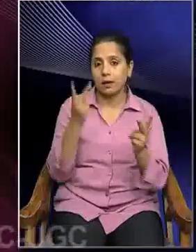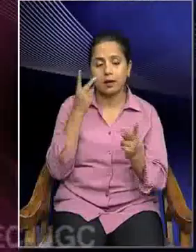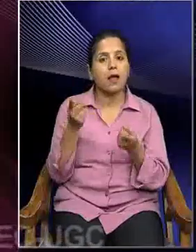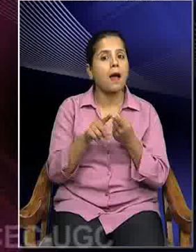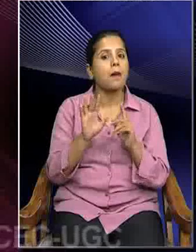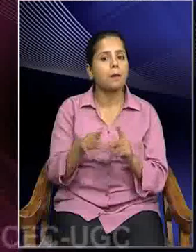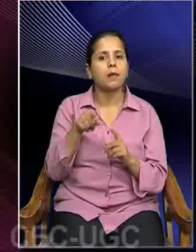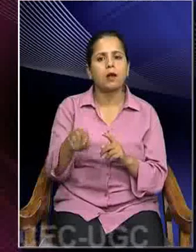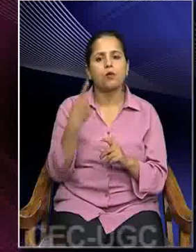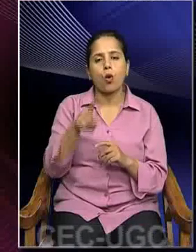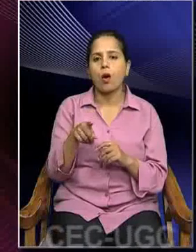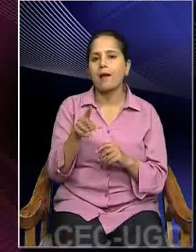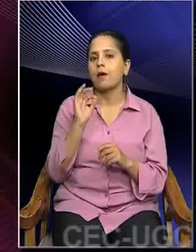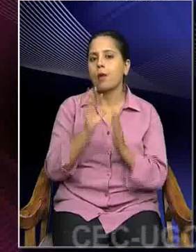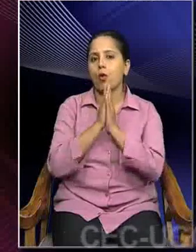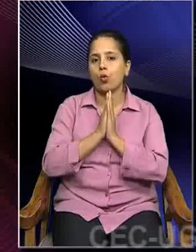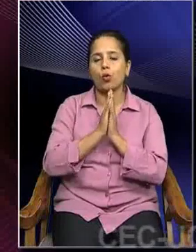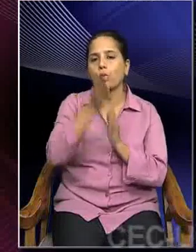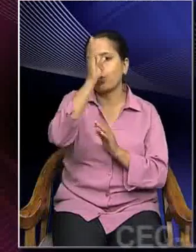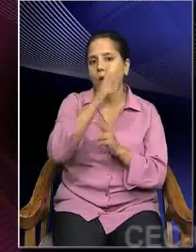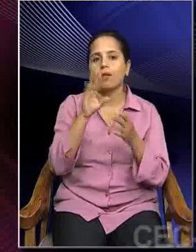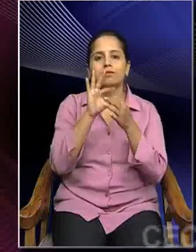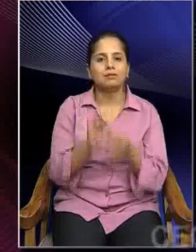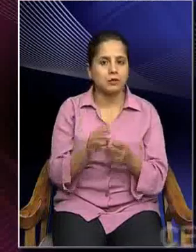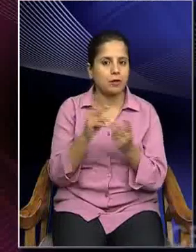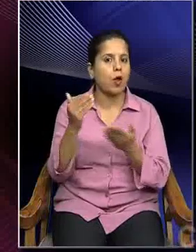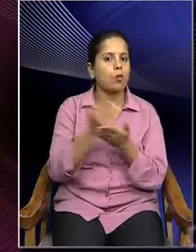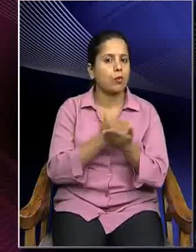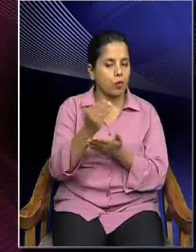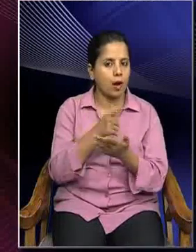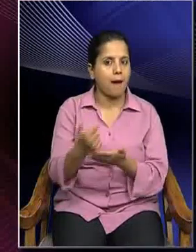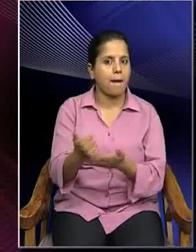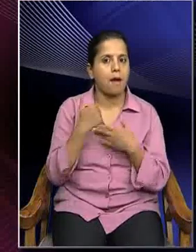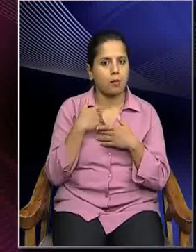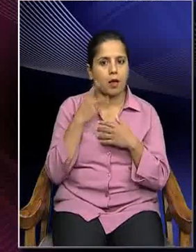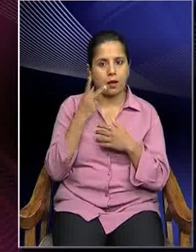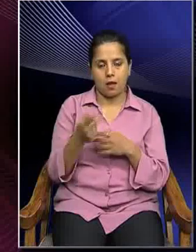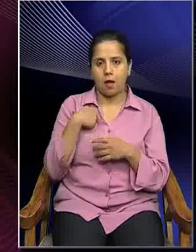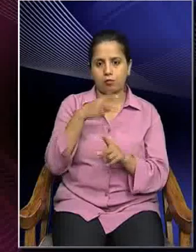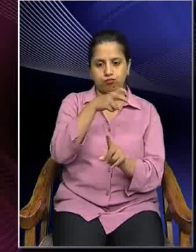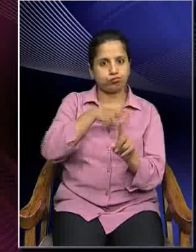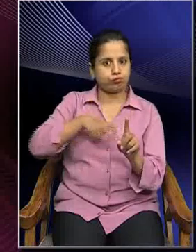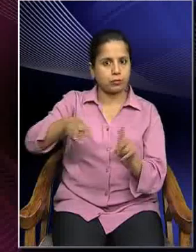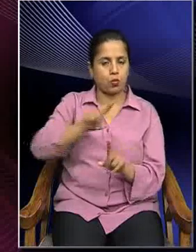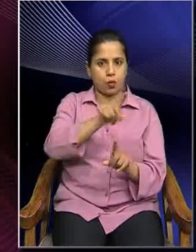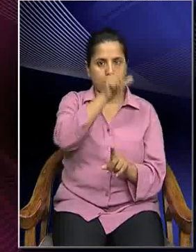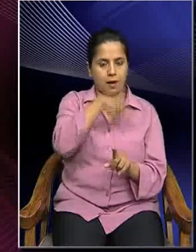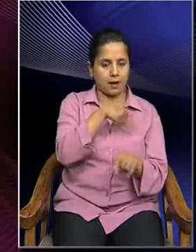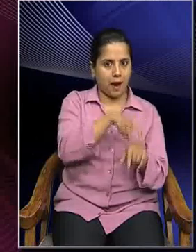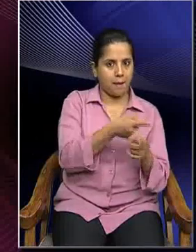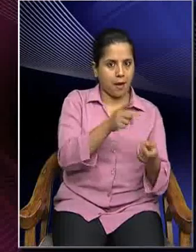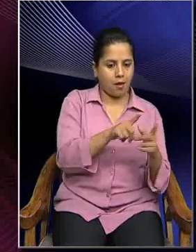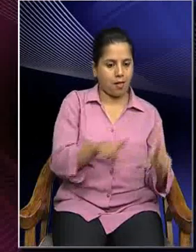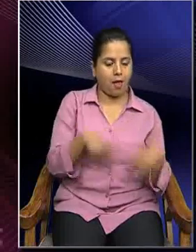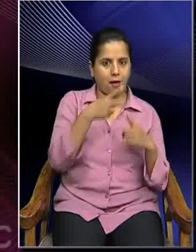basically sacred moments and it helps us to transit from one moment of